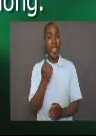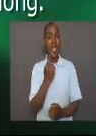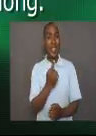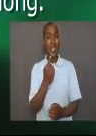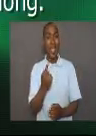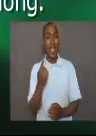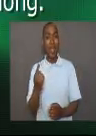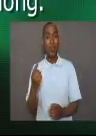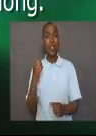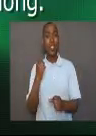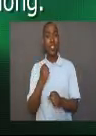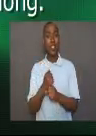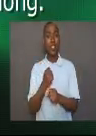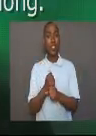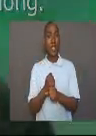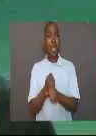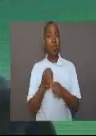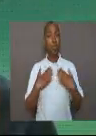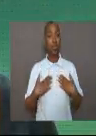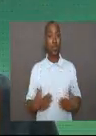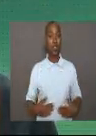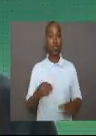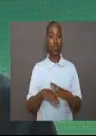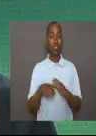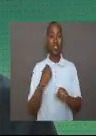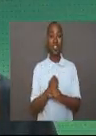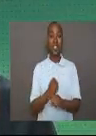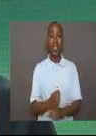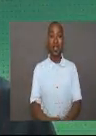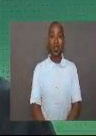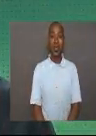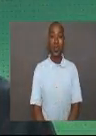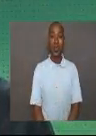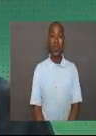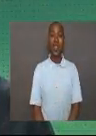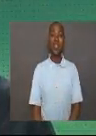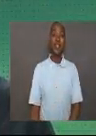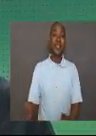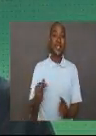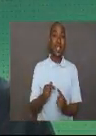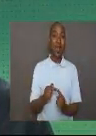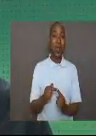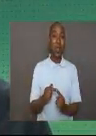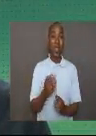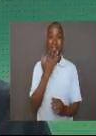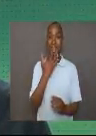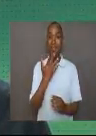specific jobs within the body, yet they all carry blood.